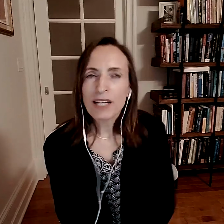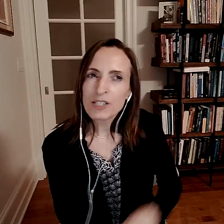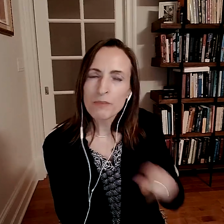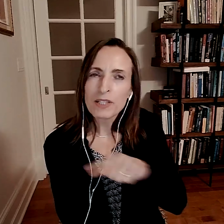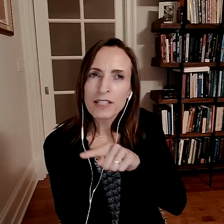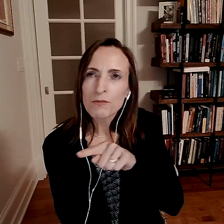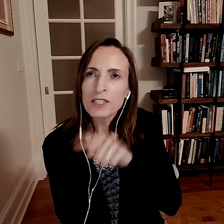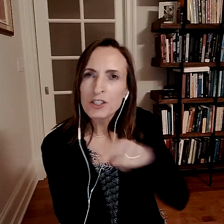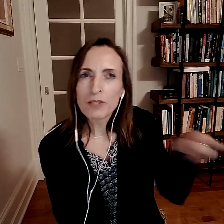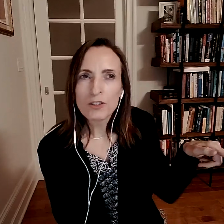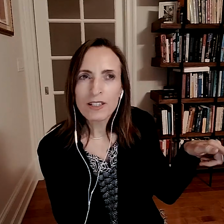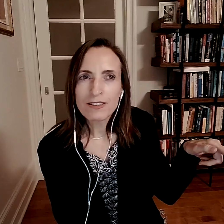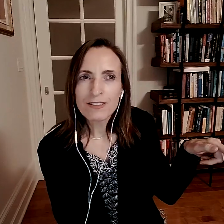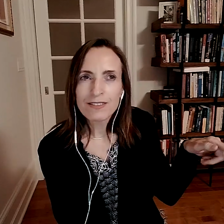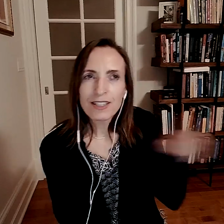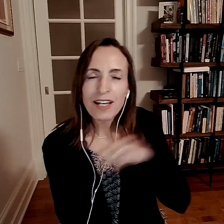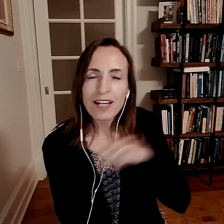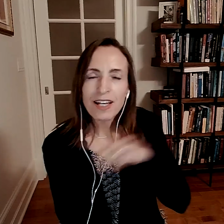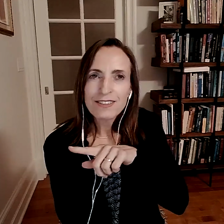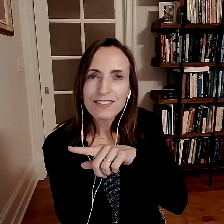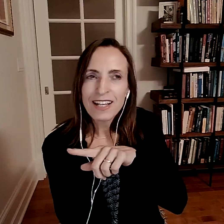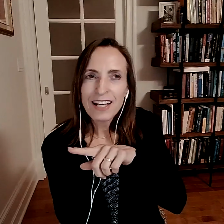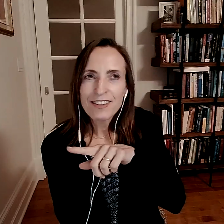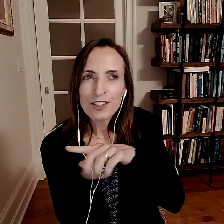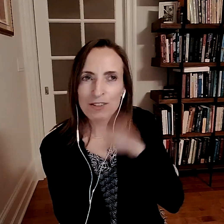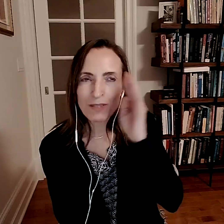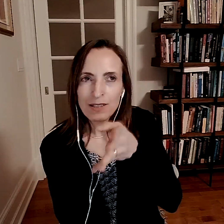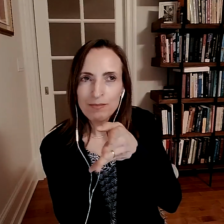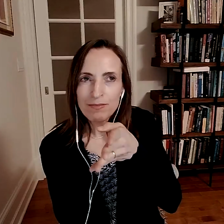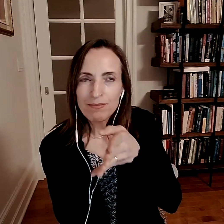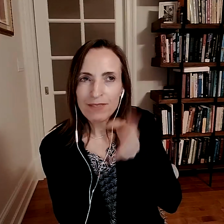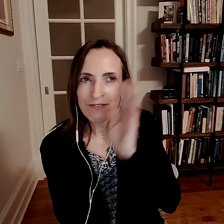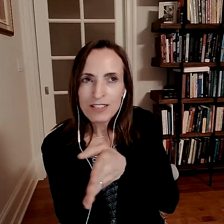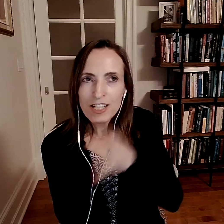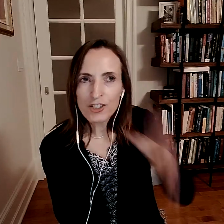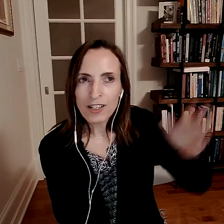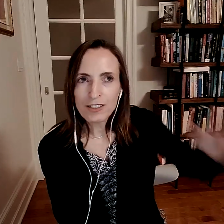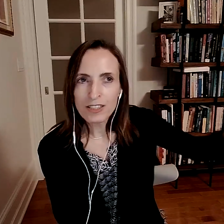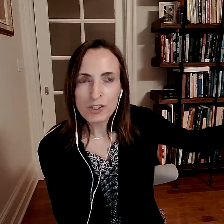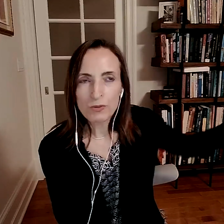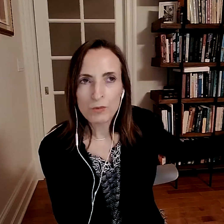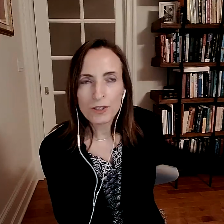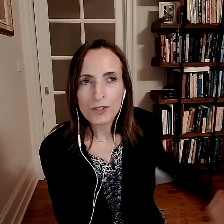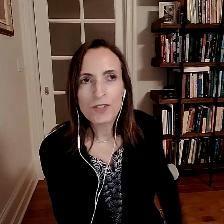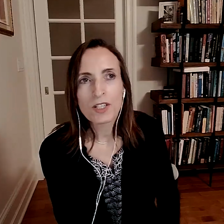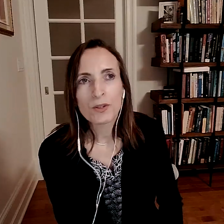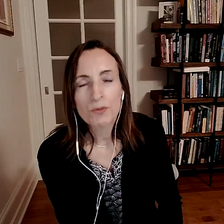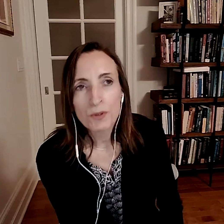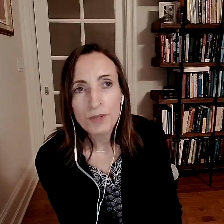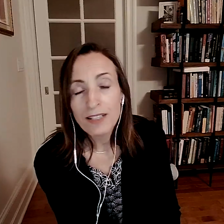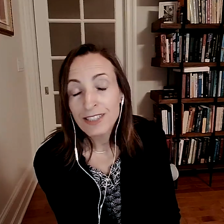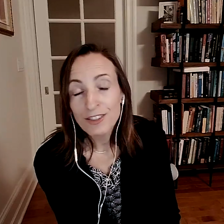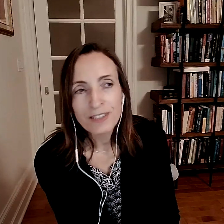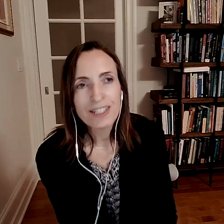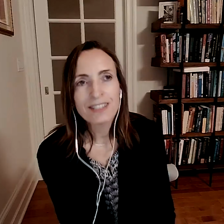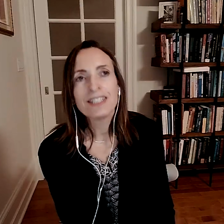I mean, I guess it would be like reading, you'd be looking at their fixation on individual words as they go through.